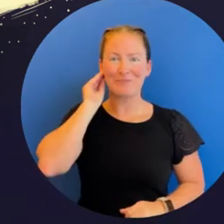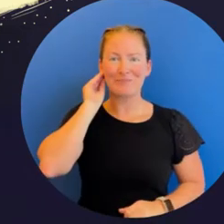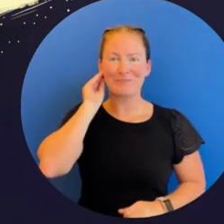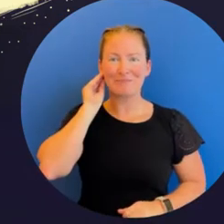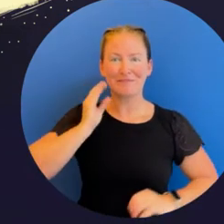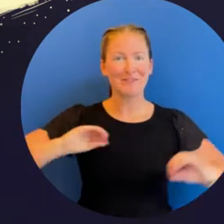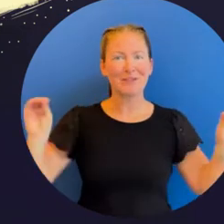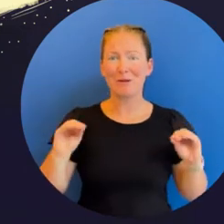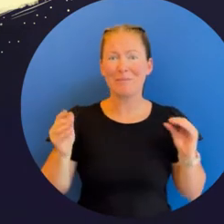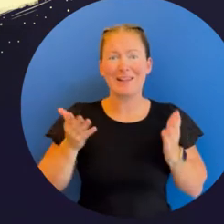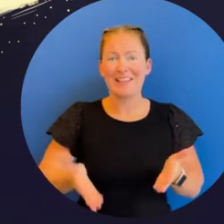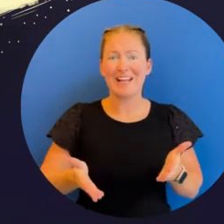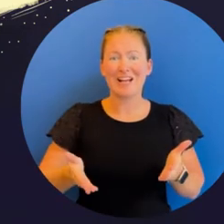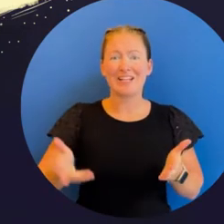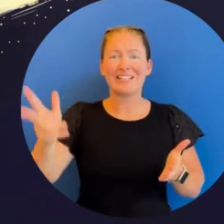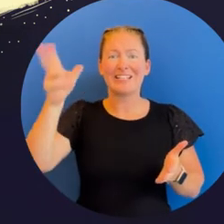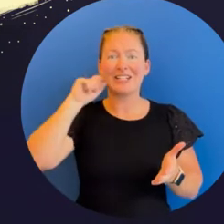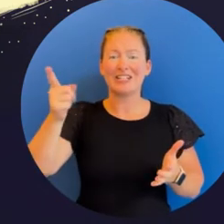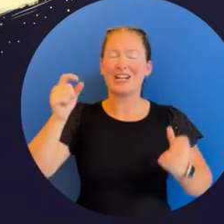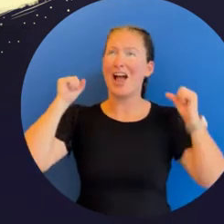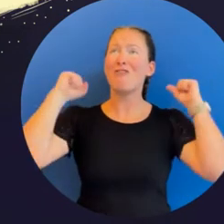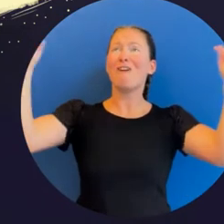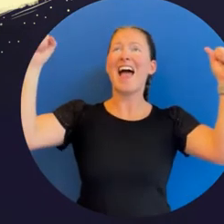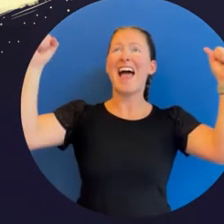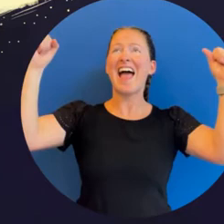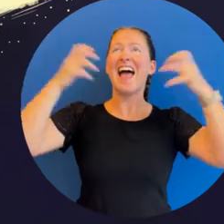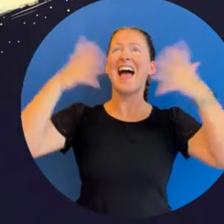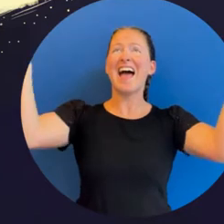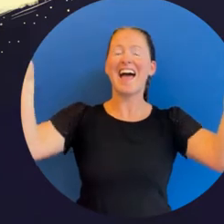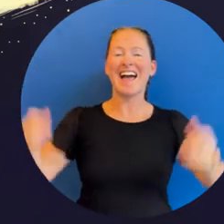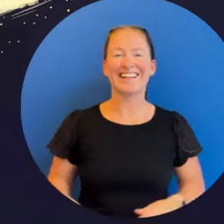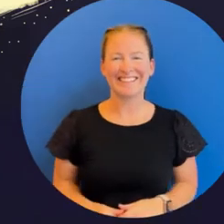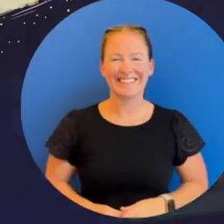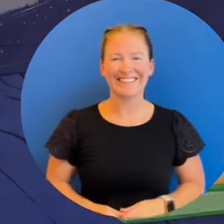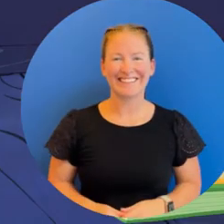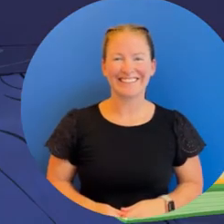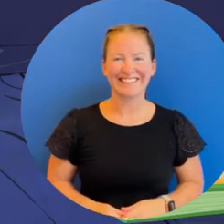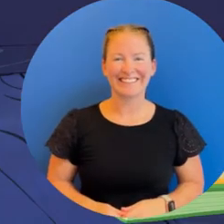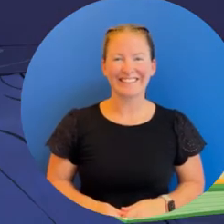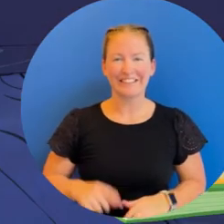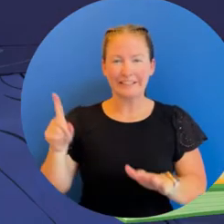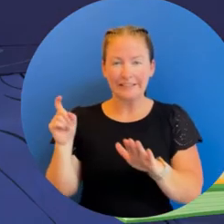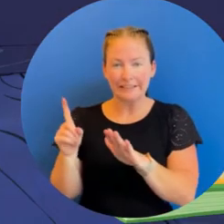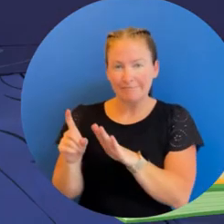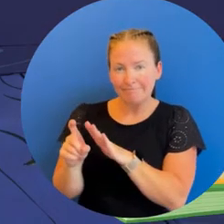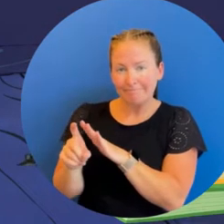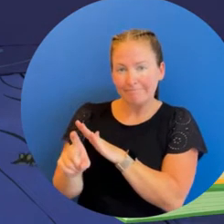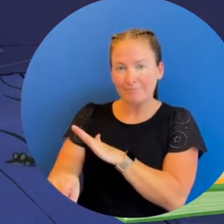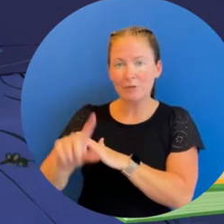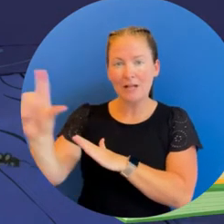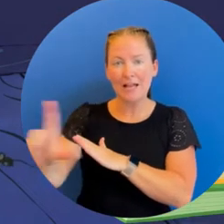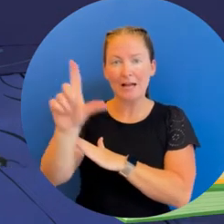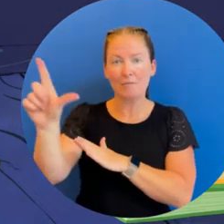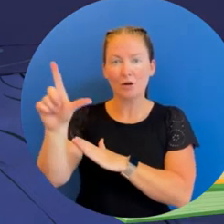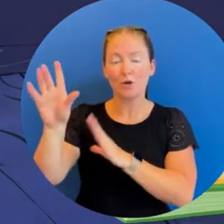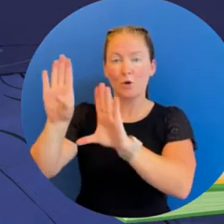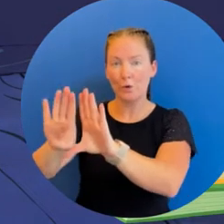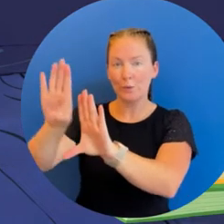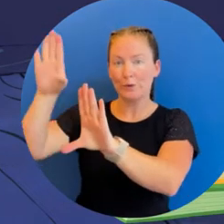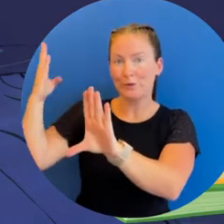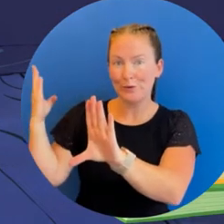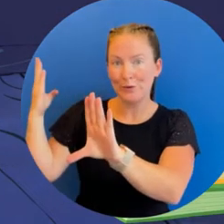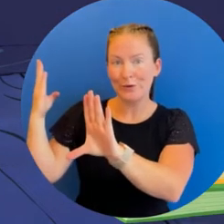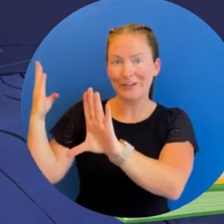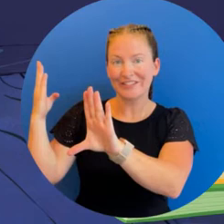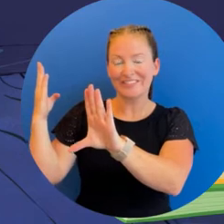left for the day. There was no one to hear her triumphant hooray! She snuck into the library,